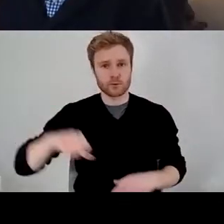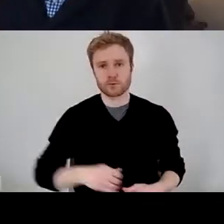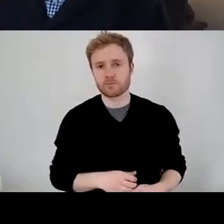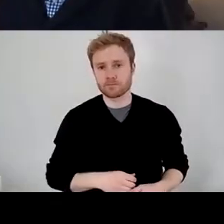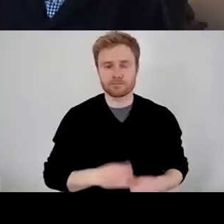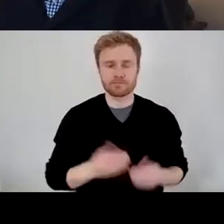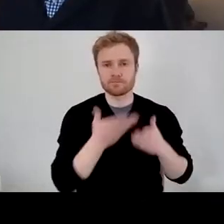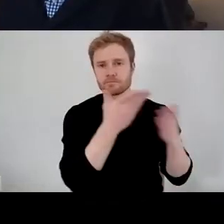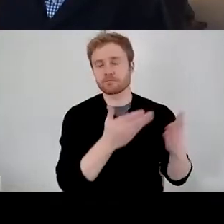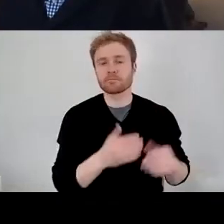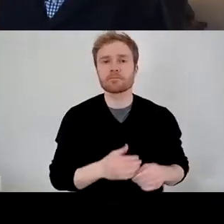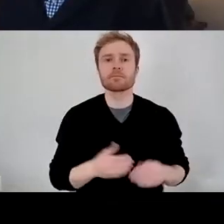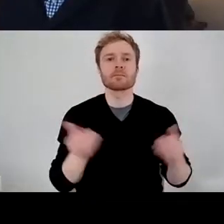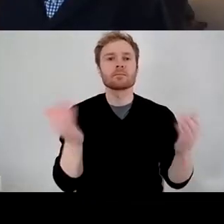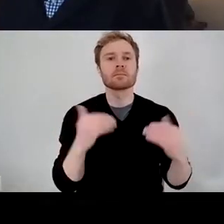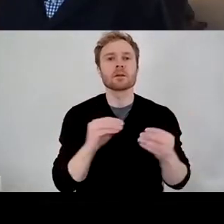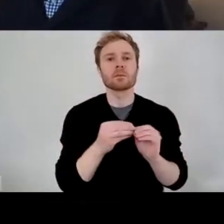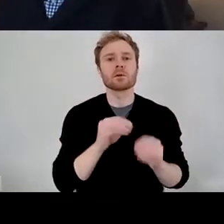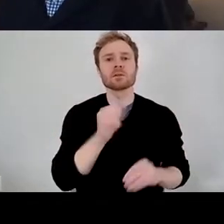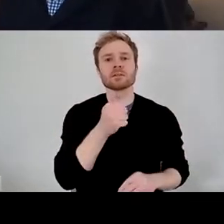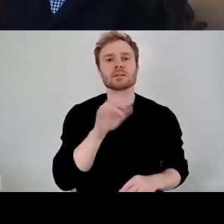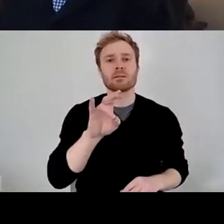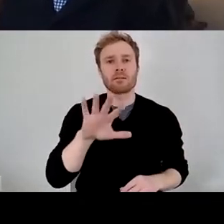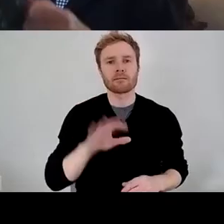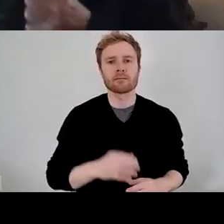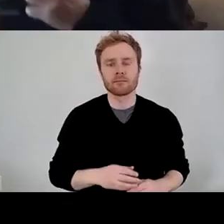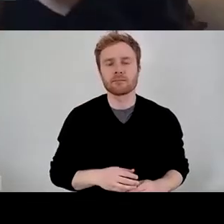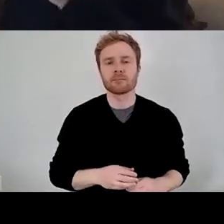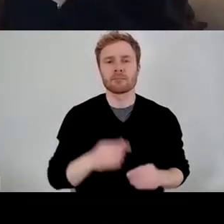on-call contracts through December 31st, 2021.